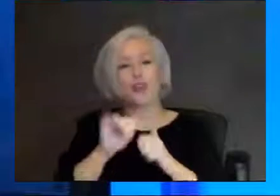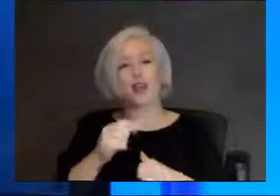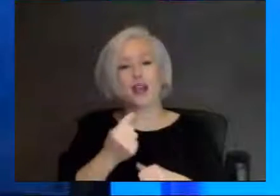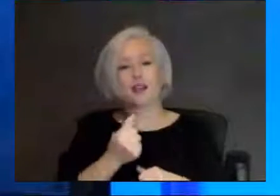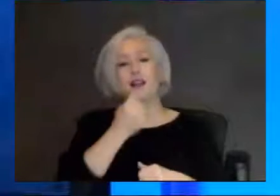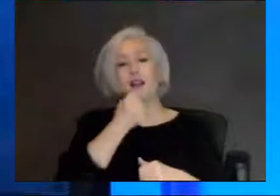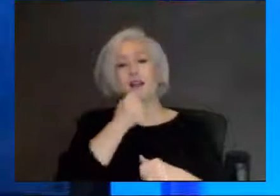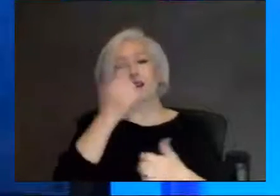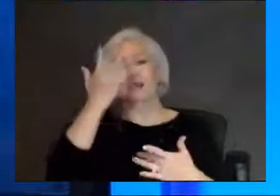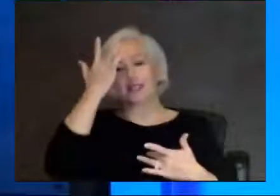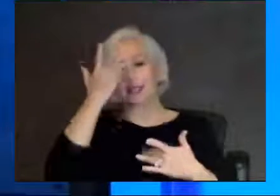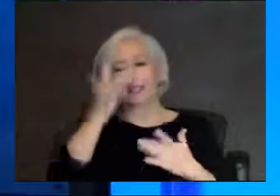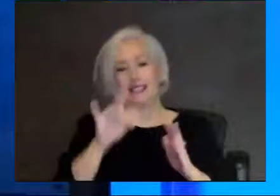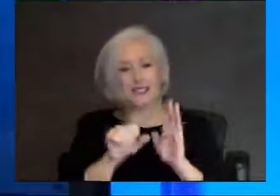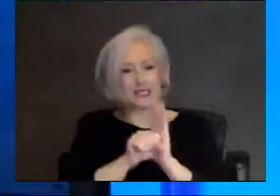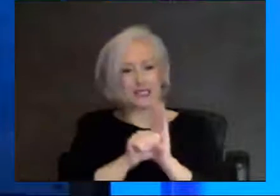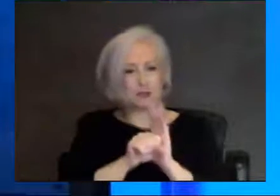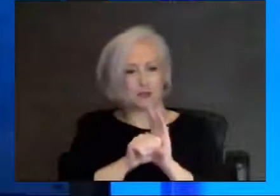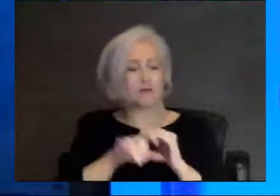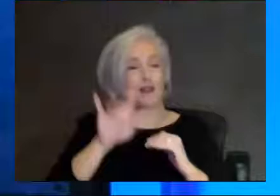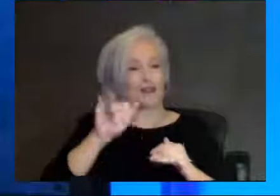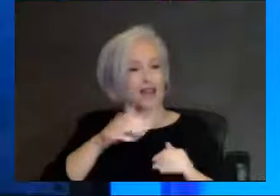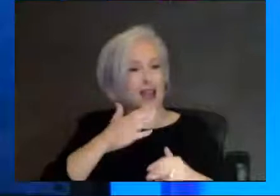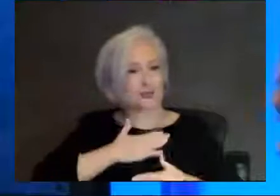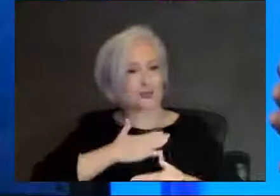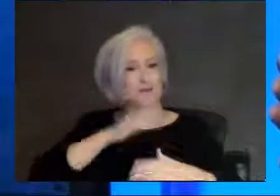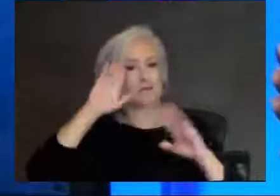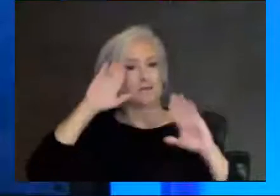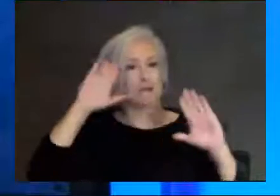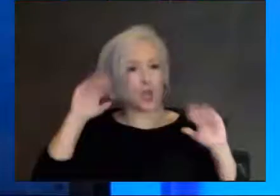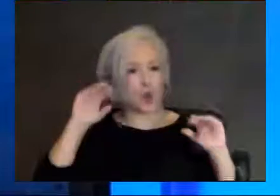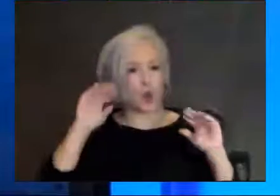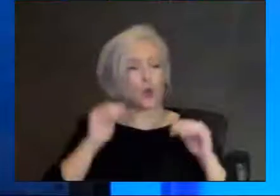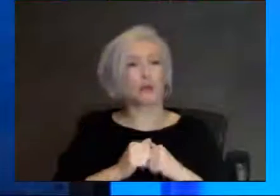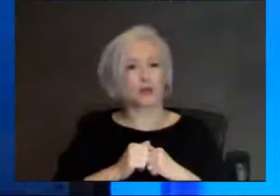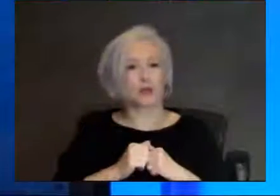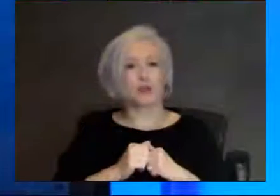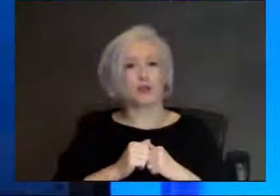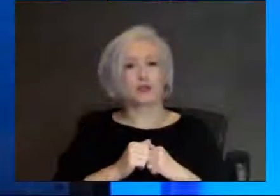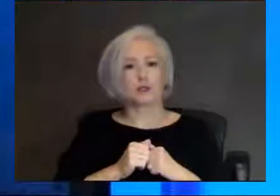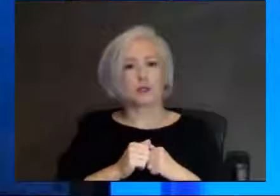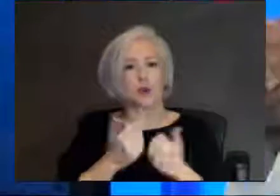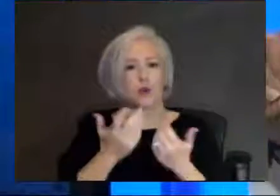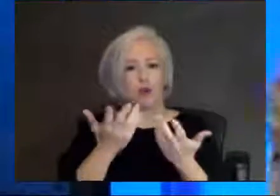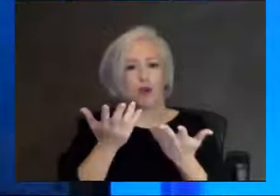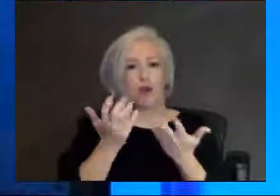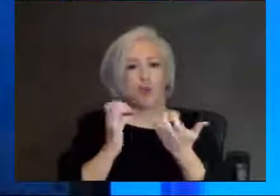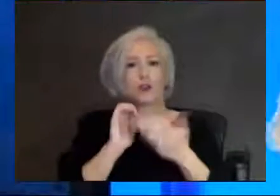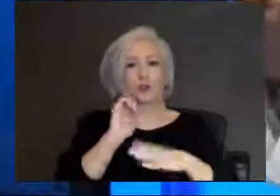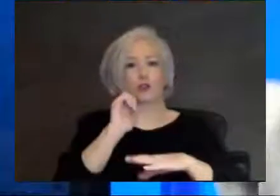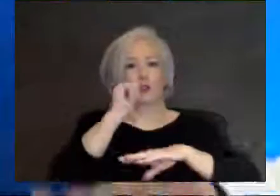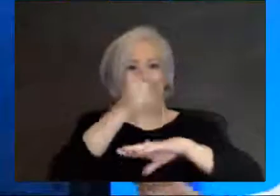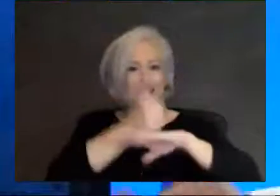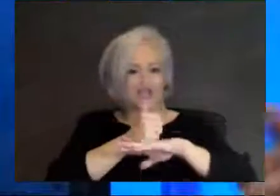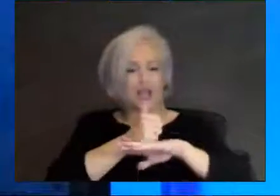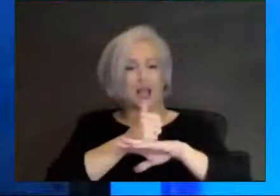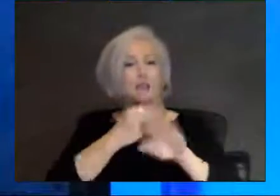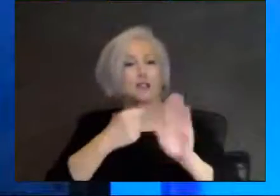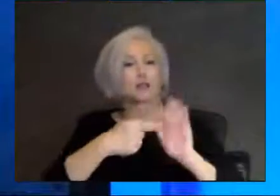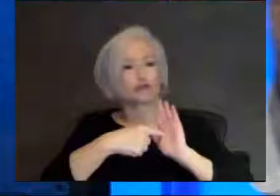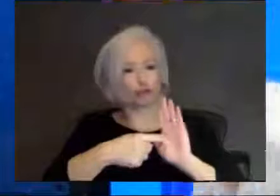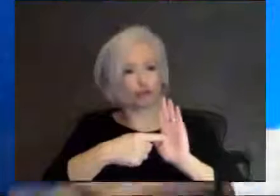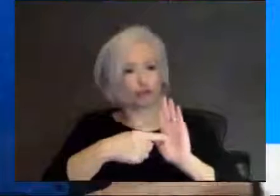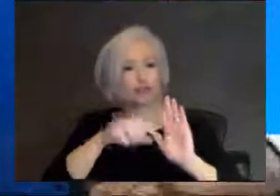that if I could able to establish this bitter taste, and then you go to the doctor and then they recommend